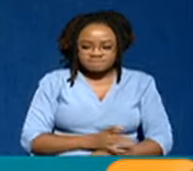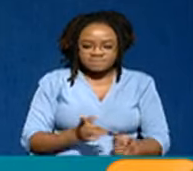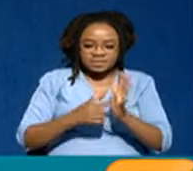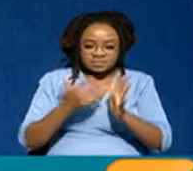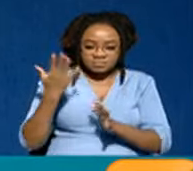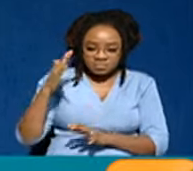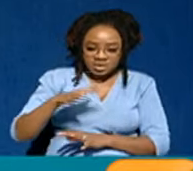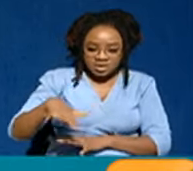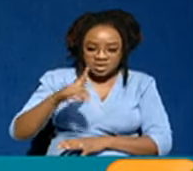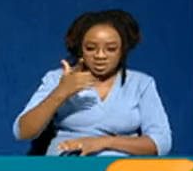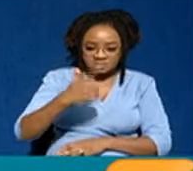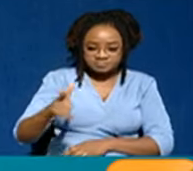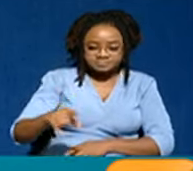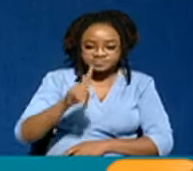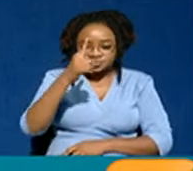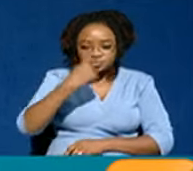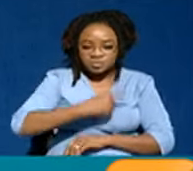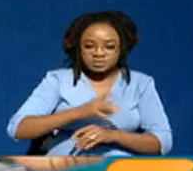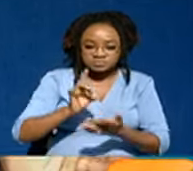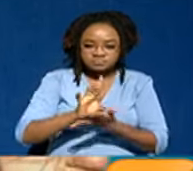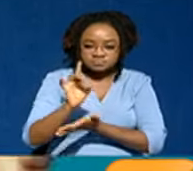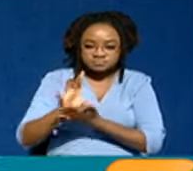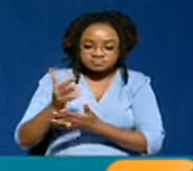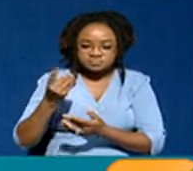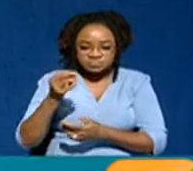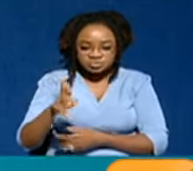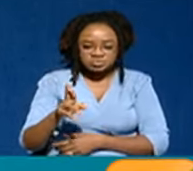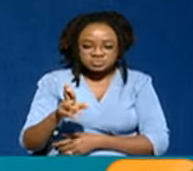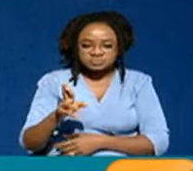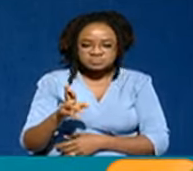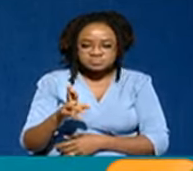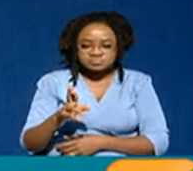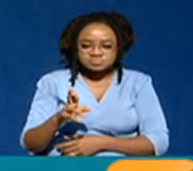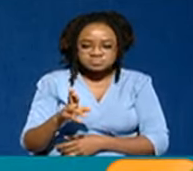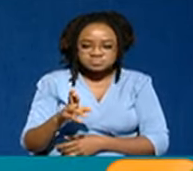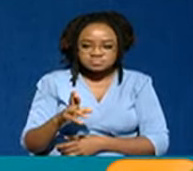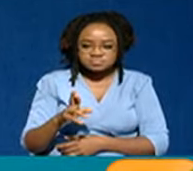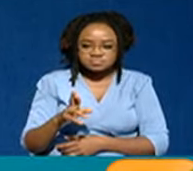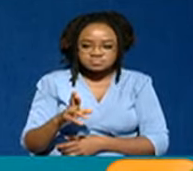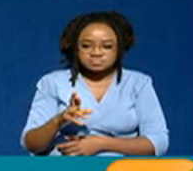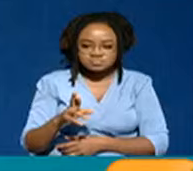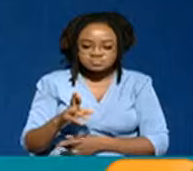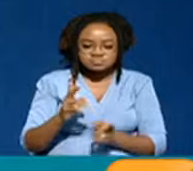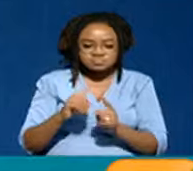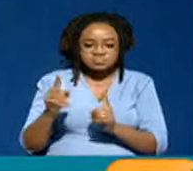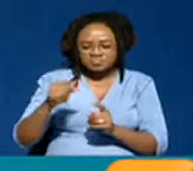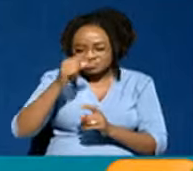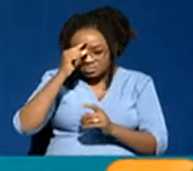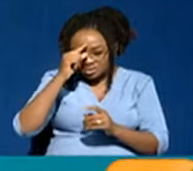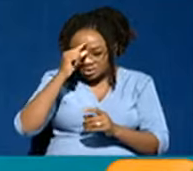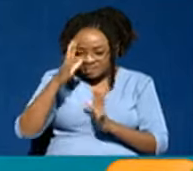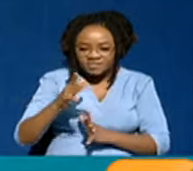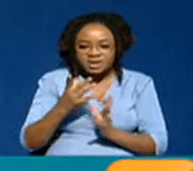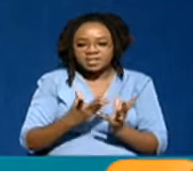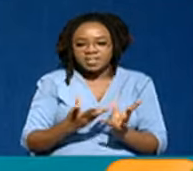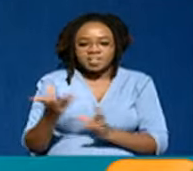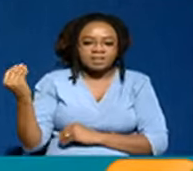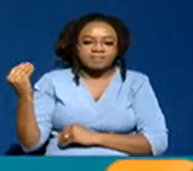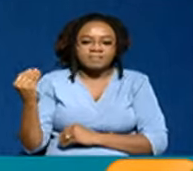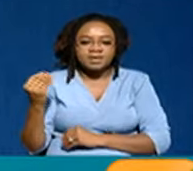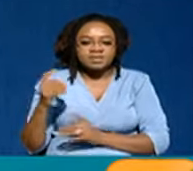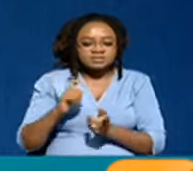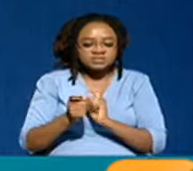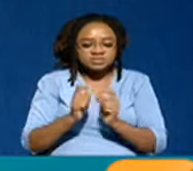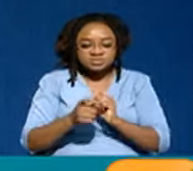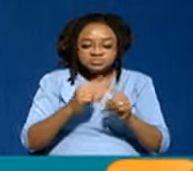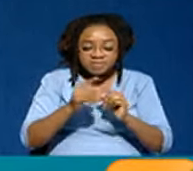Laikipia, one day fired doctors. But he went. You know, these governors are the passing waves. The civil servants live to build the country.